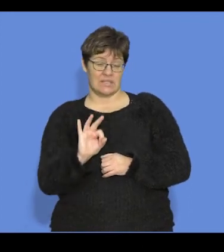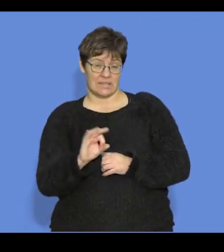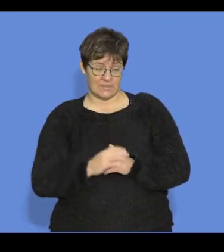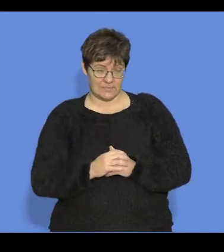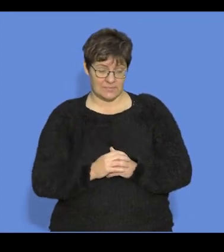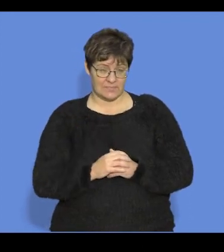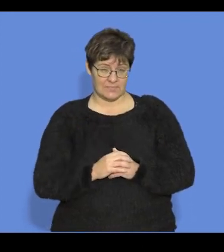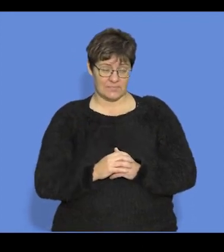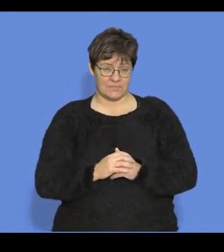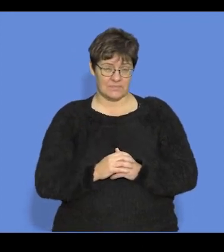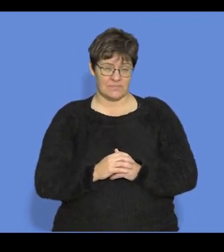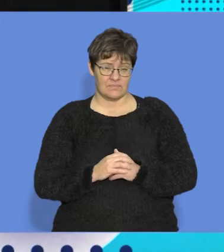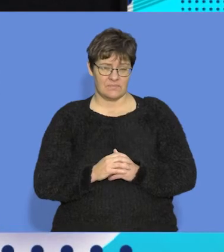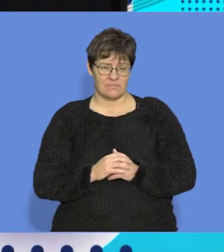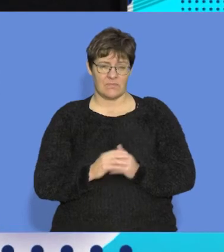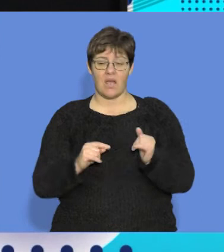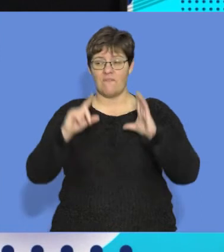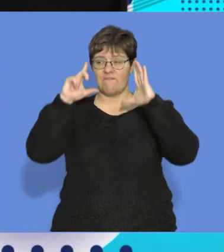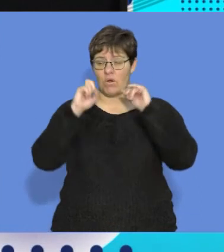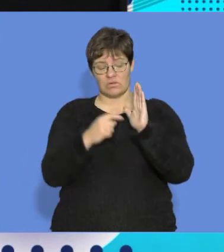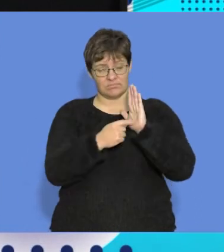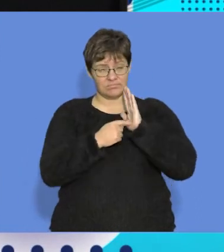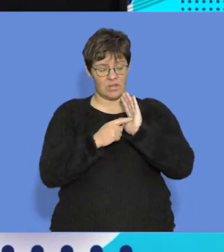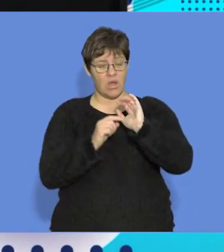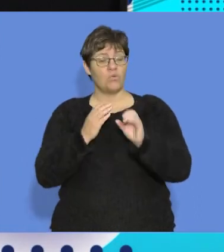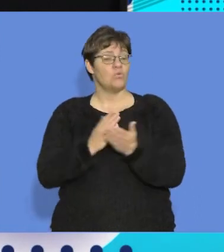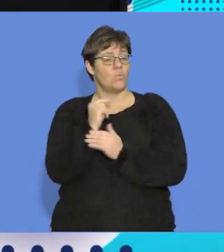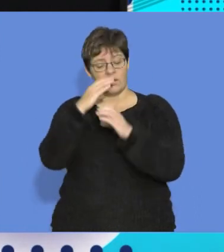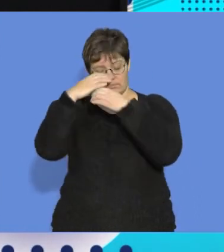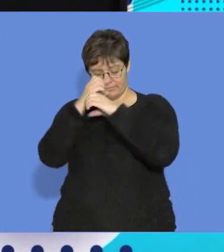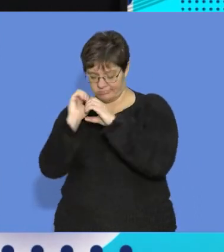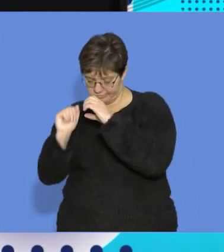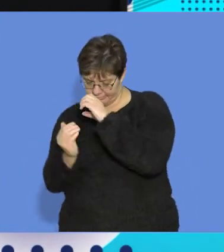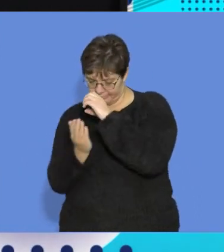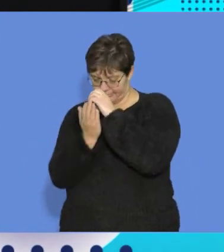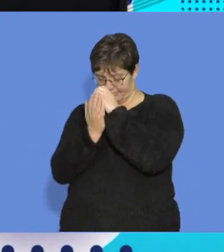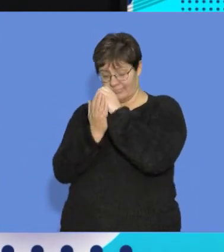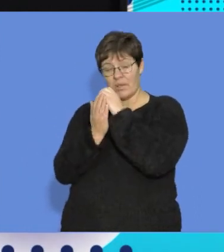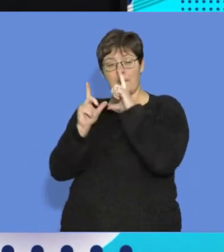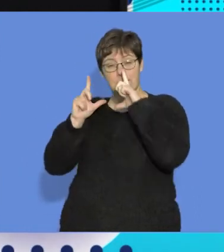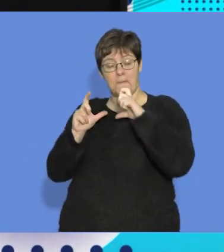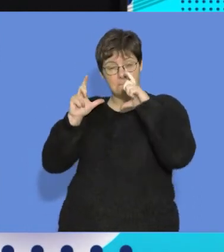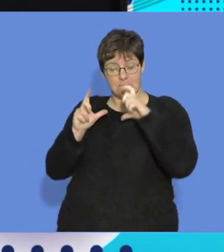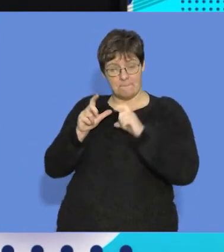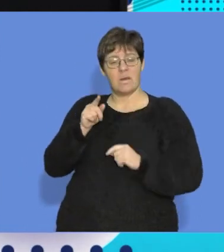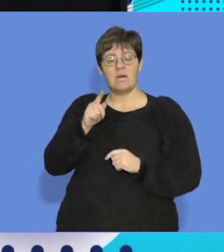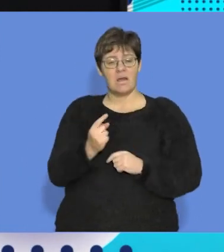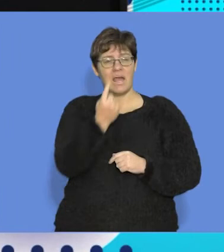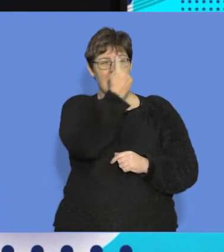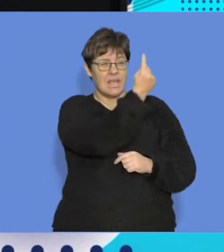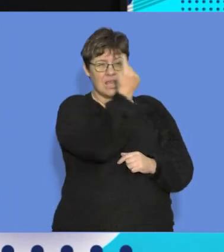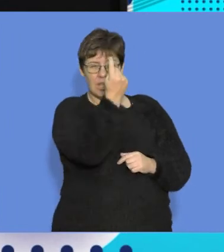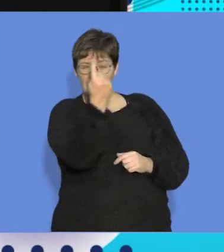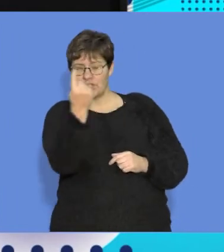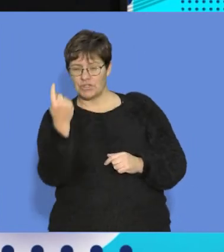Then, sometimes you're given photographs taken under a microscope and you're asked to identify each different type